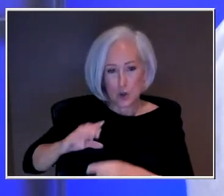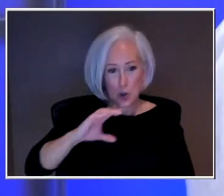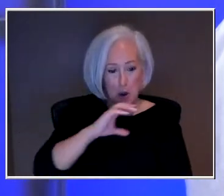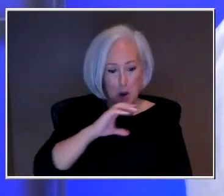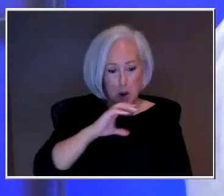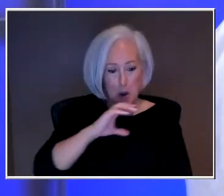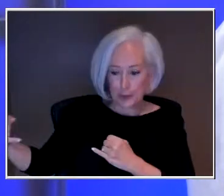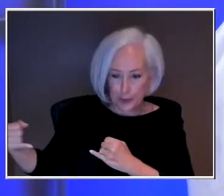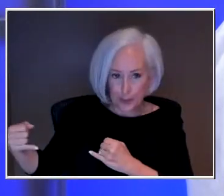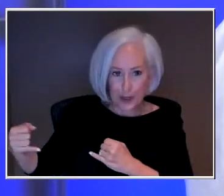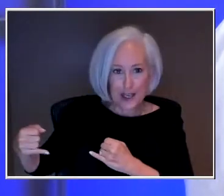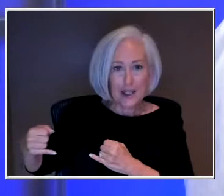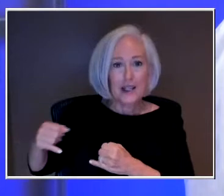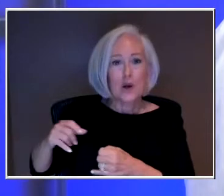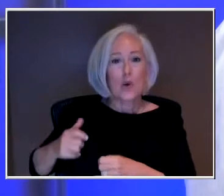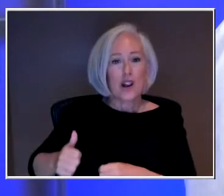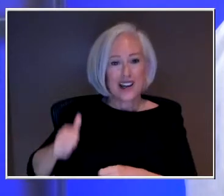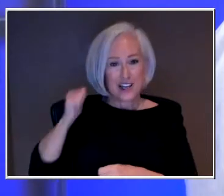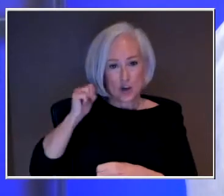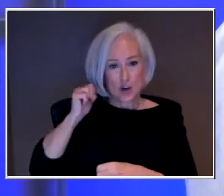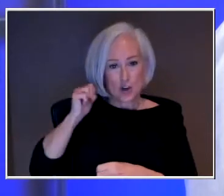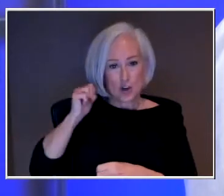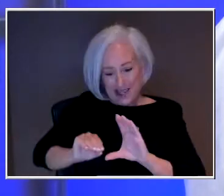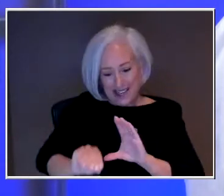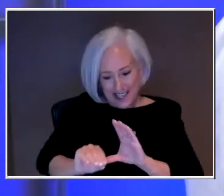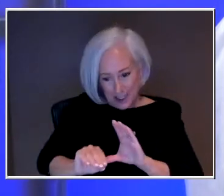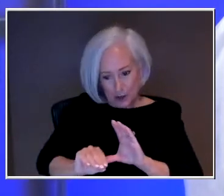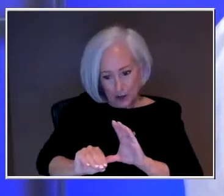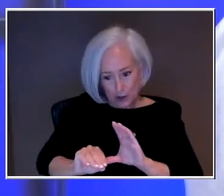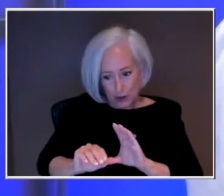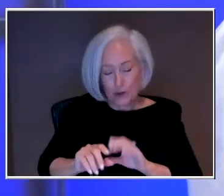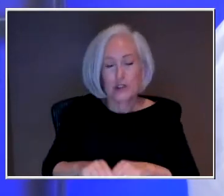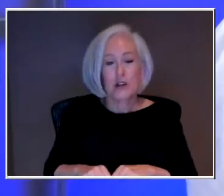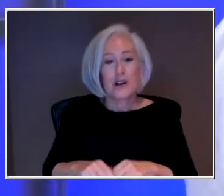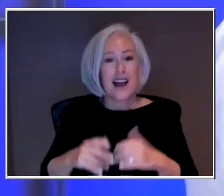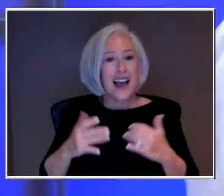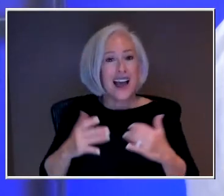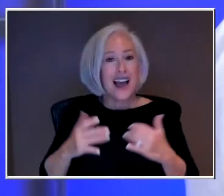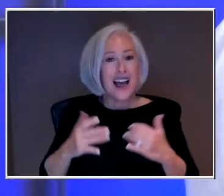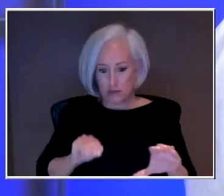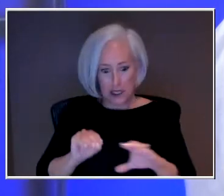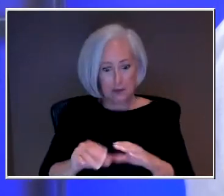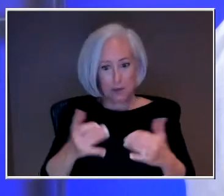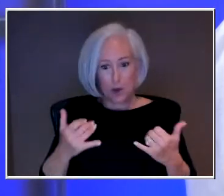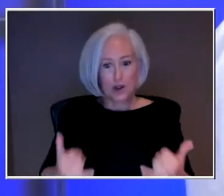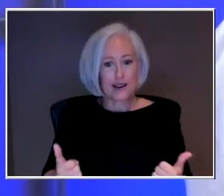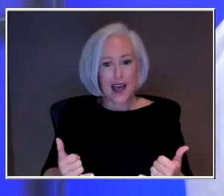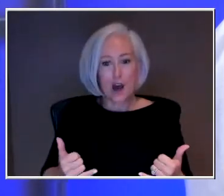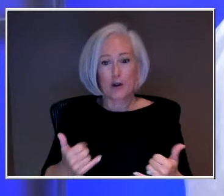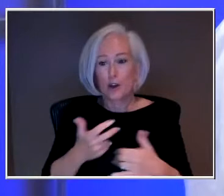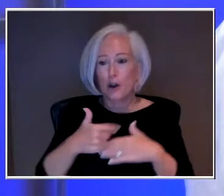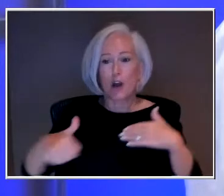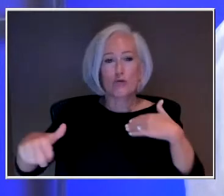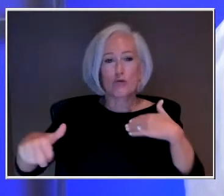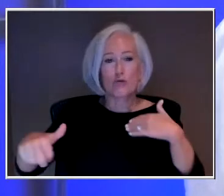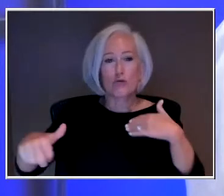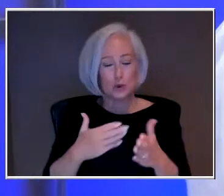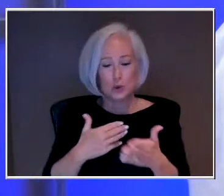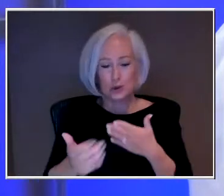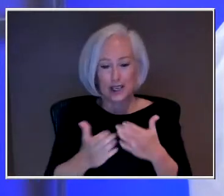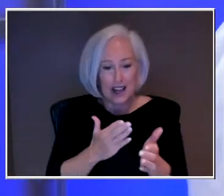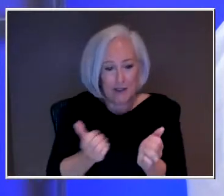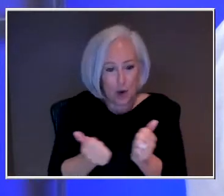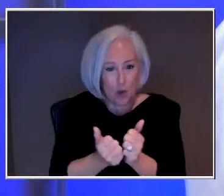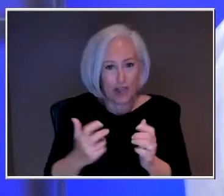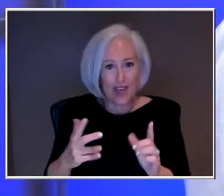pulse generators where people can go anywhere, do most things. Throughout the years, there's different waveforms, and like I mentioned, there's different properties about each